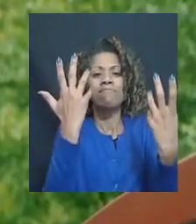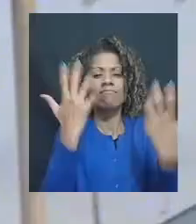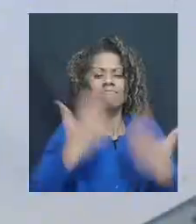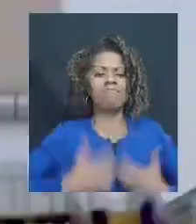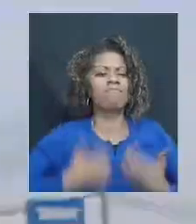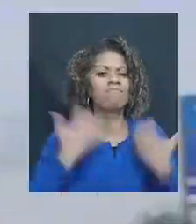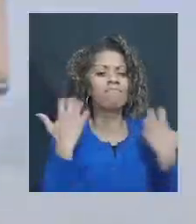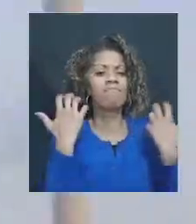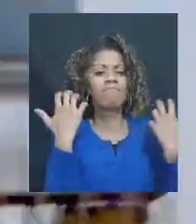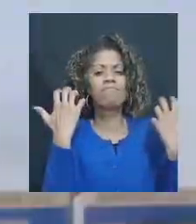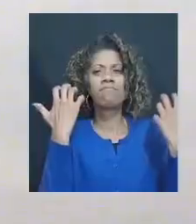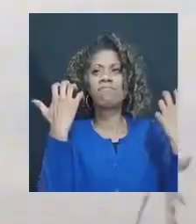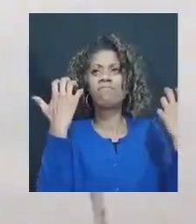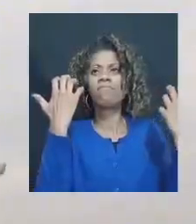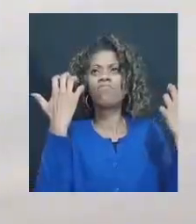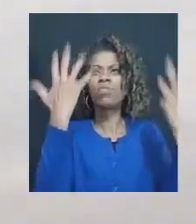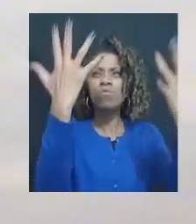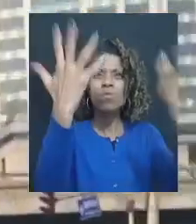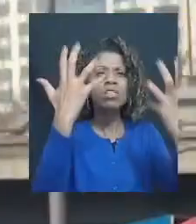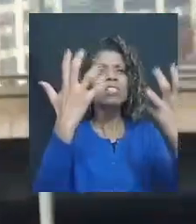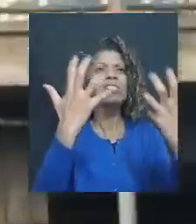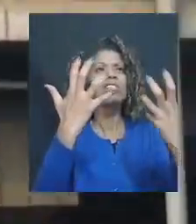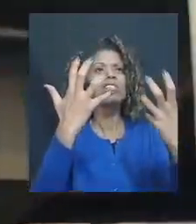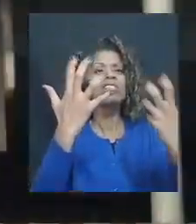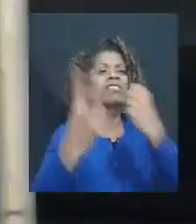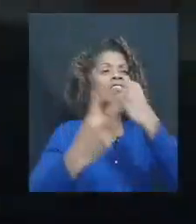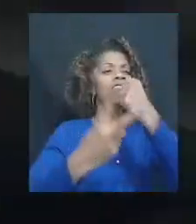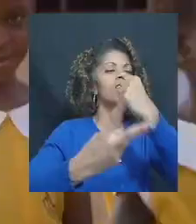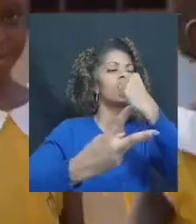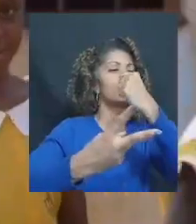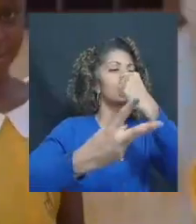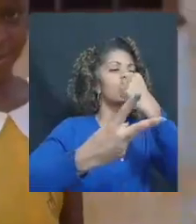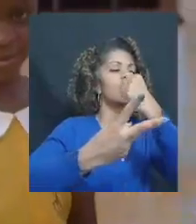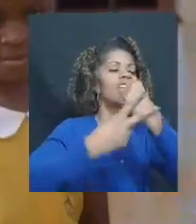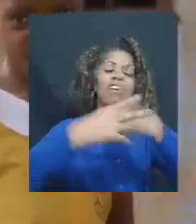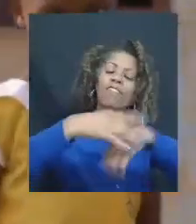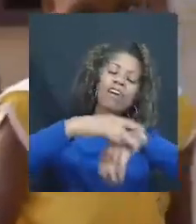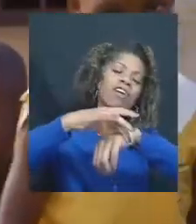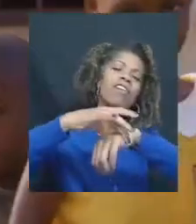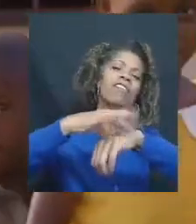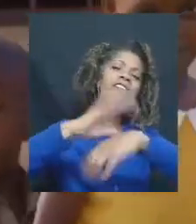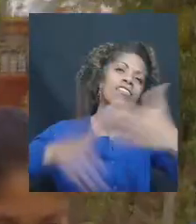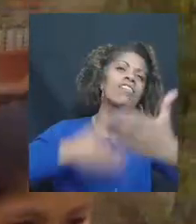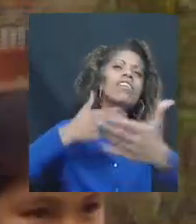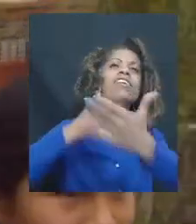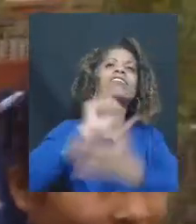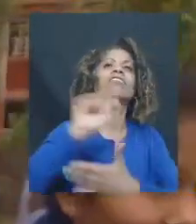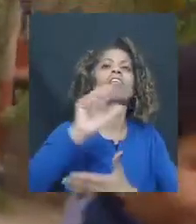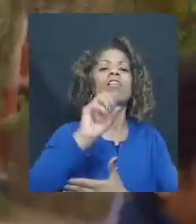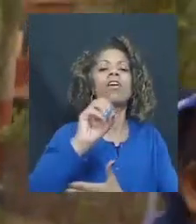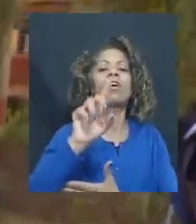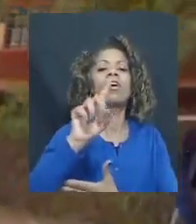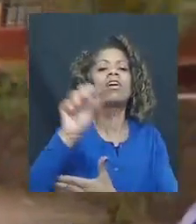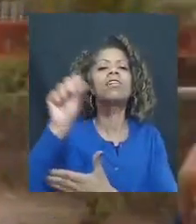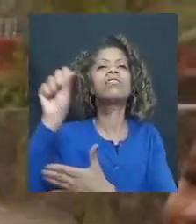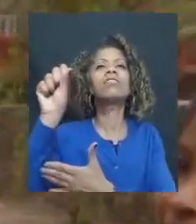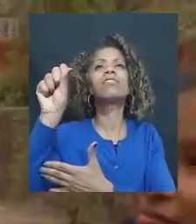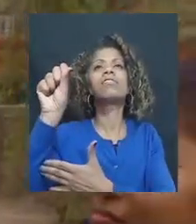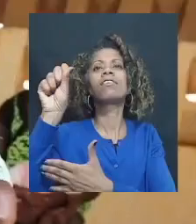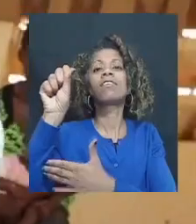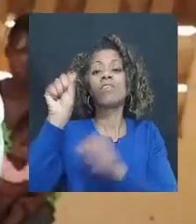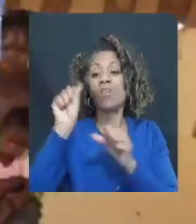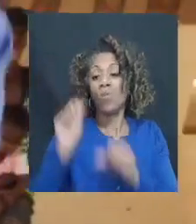the planet. Oh, against all odds, we can walk through the